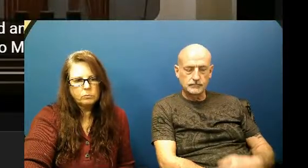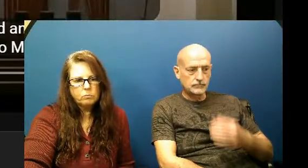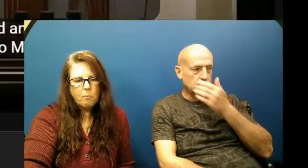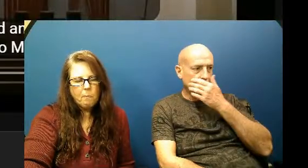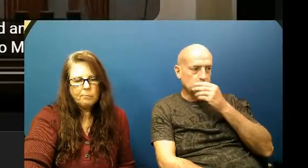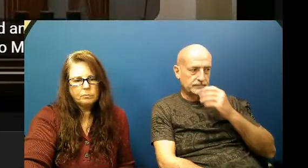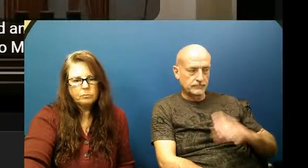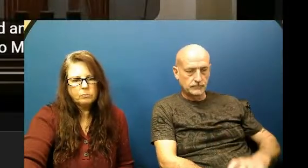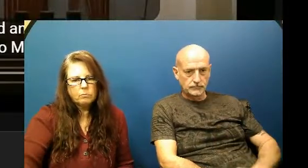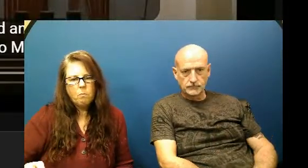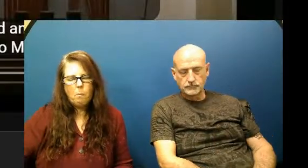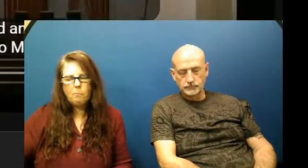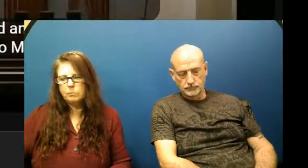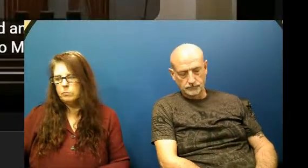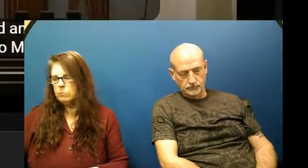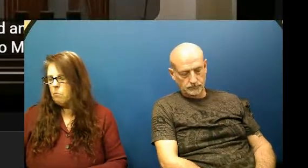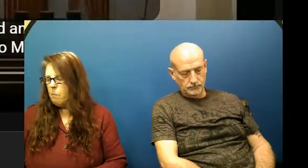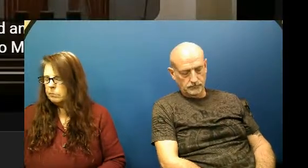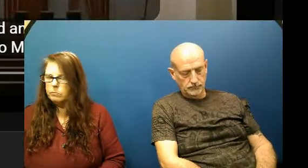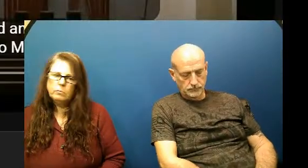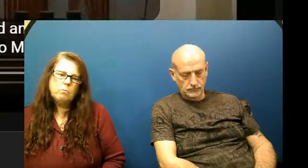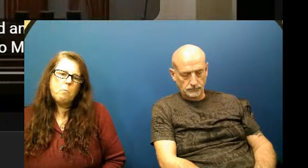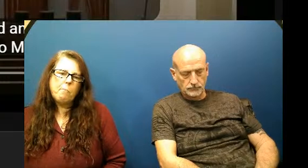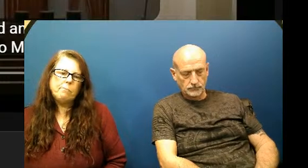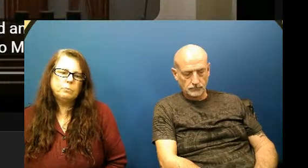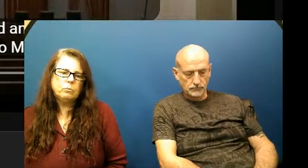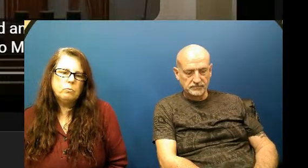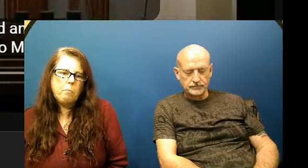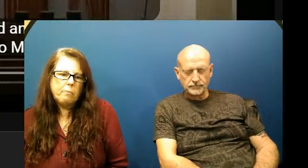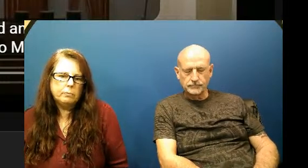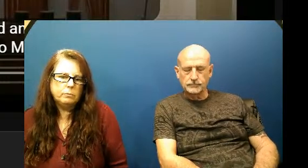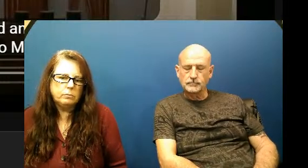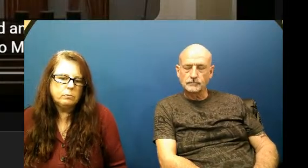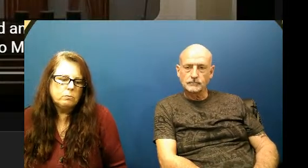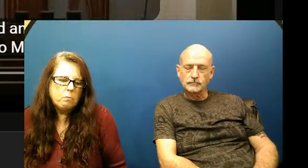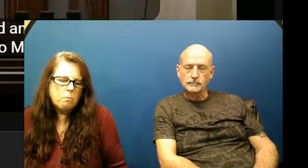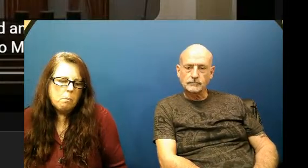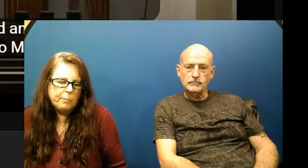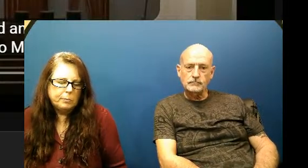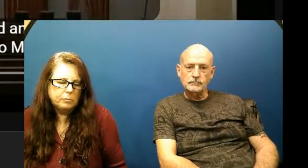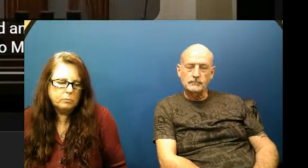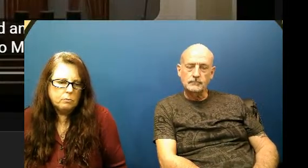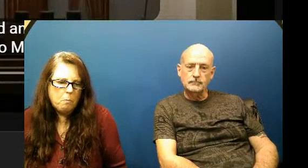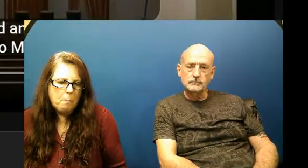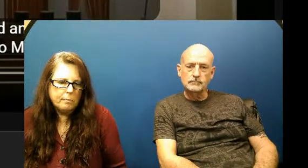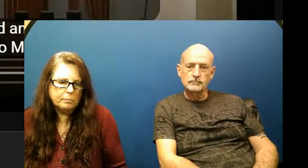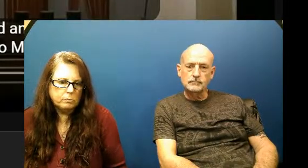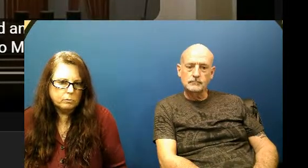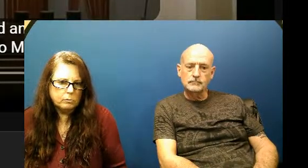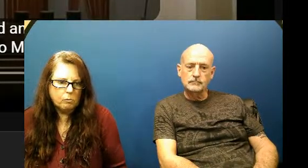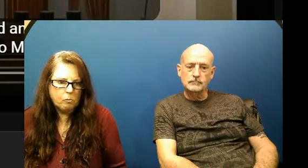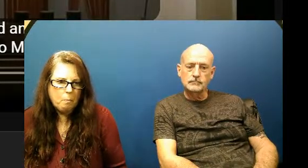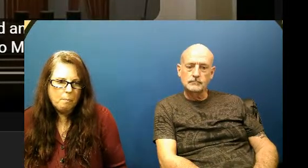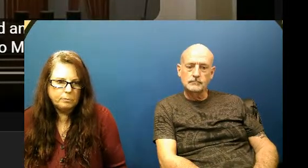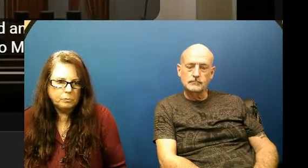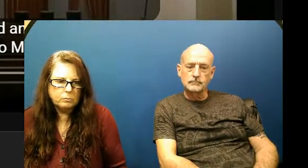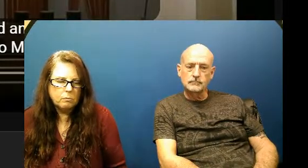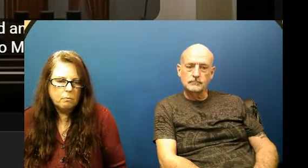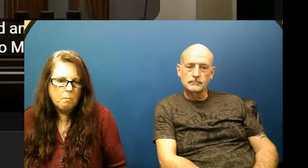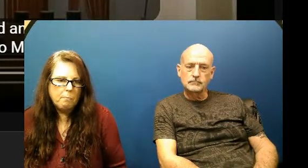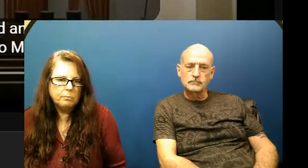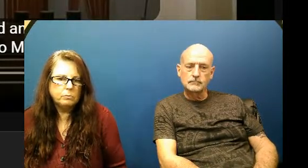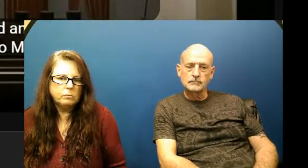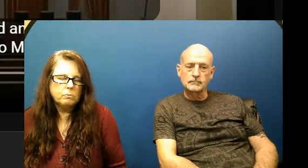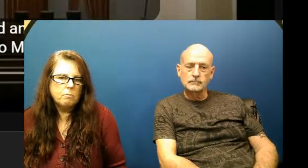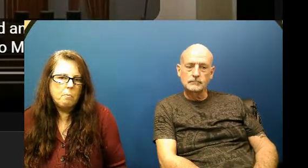collection mechanisms that TikTok has? From what I understand from the briefs, not only is it